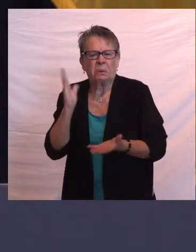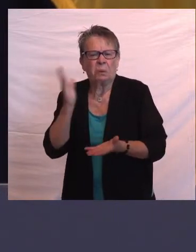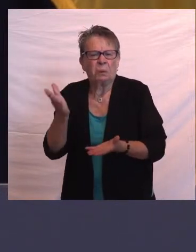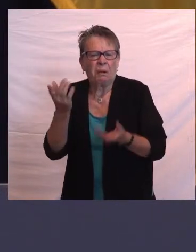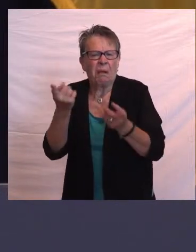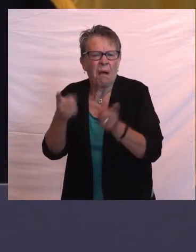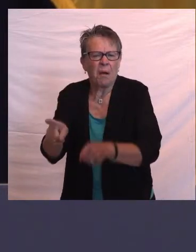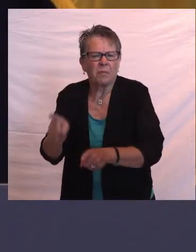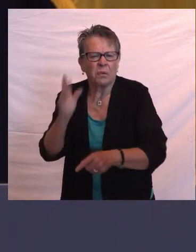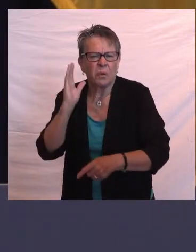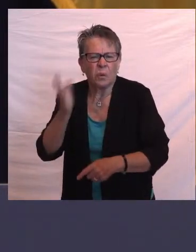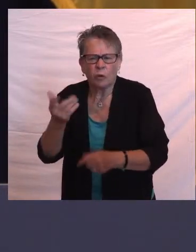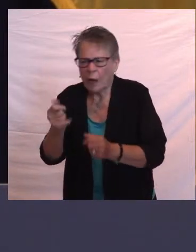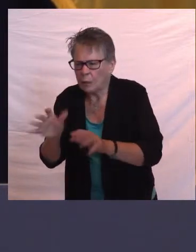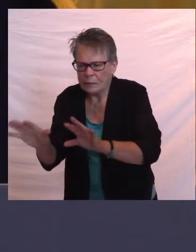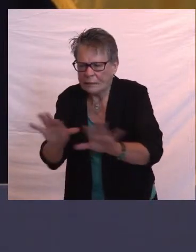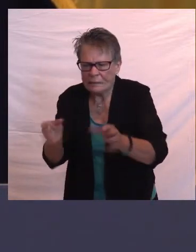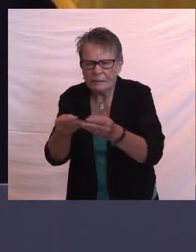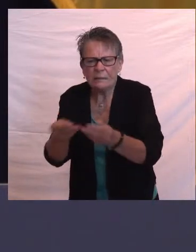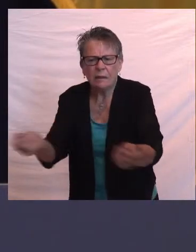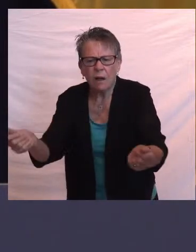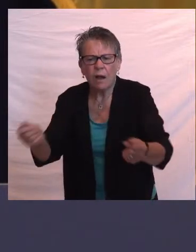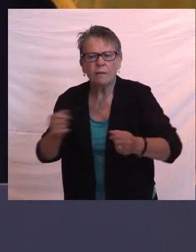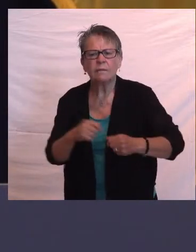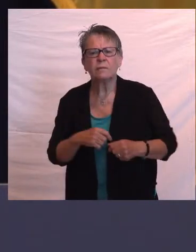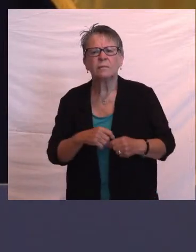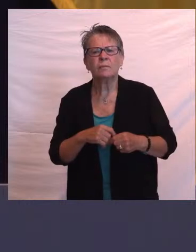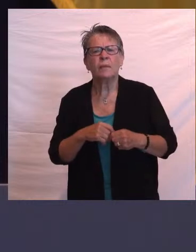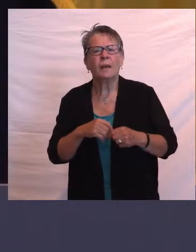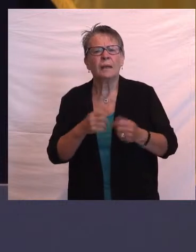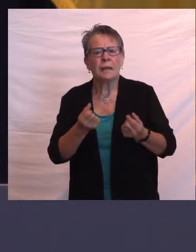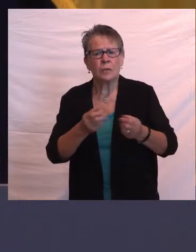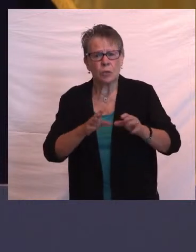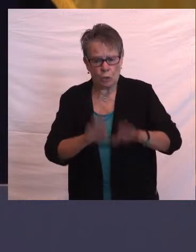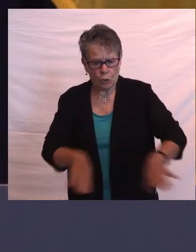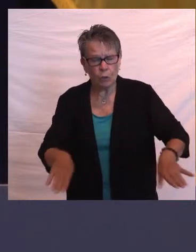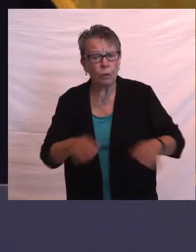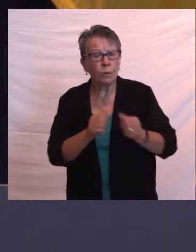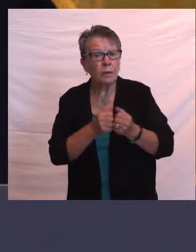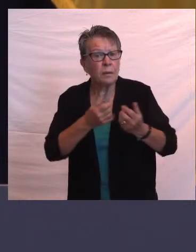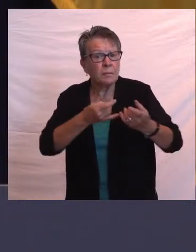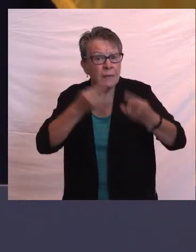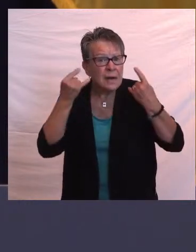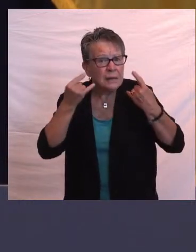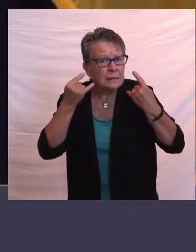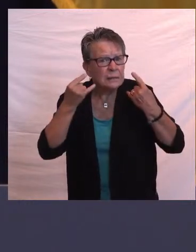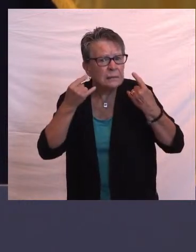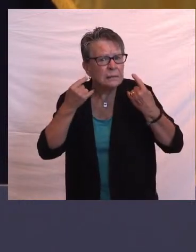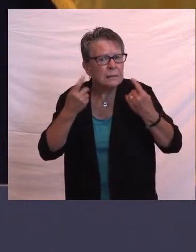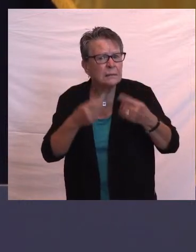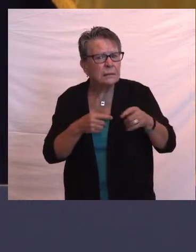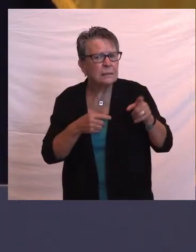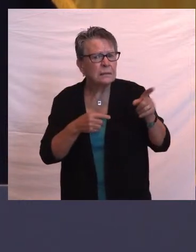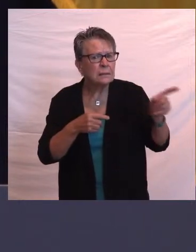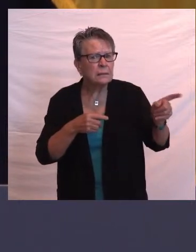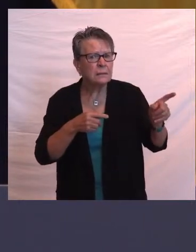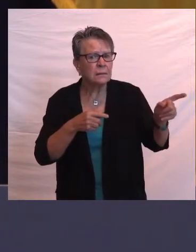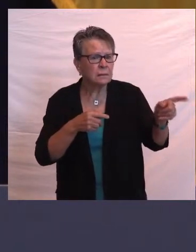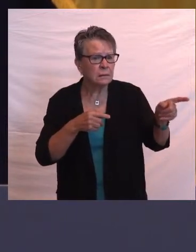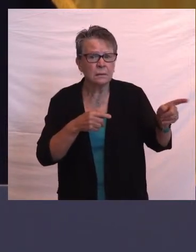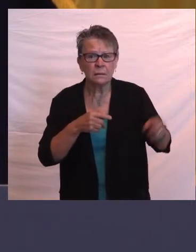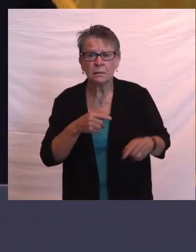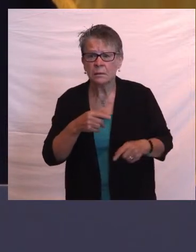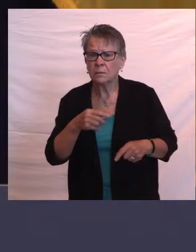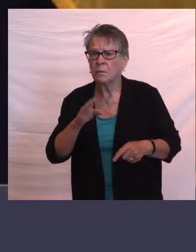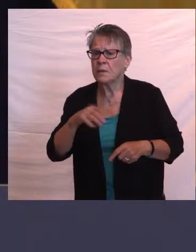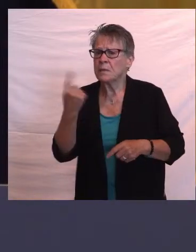or bacteria on my mask? Somebody in Congress said that that's how they got COVID. They thought they got it. This is a couple of months